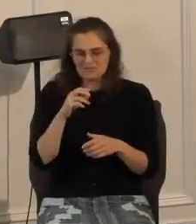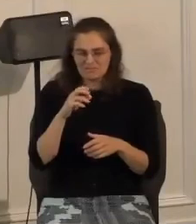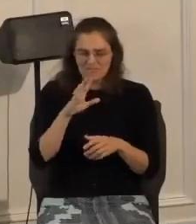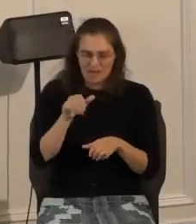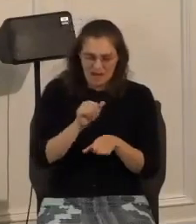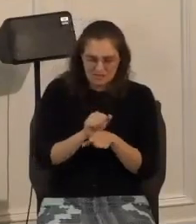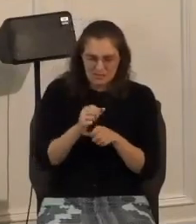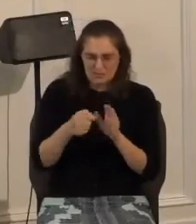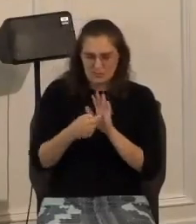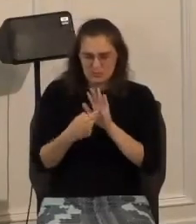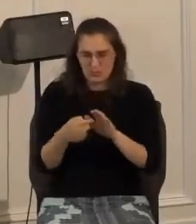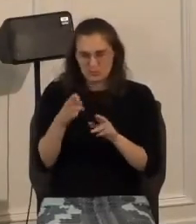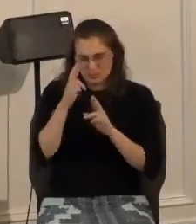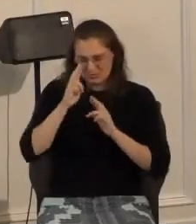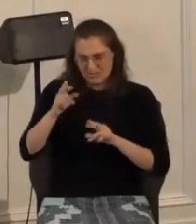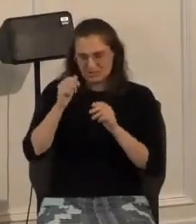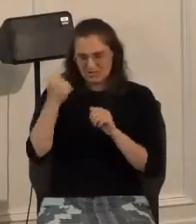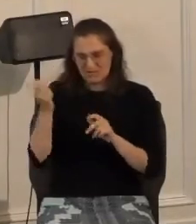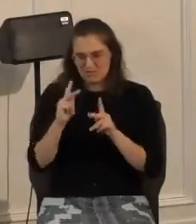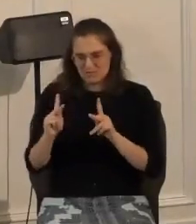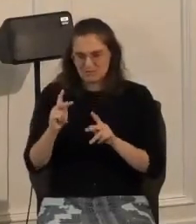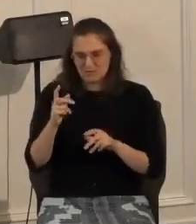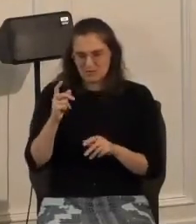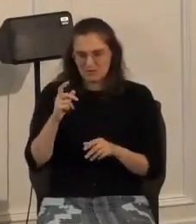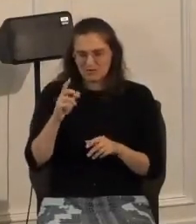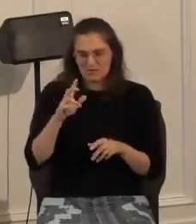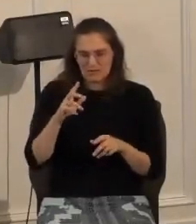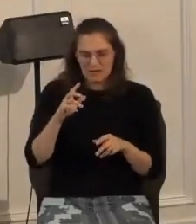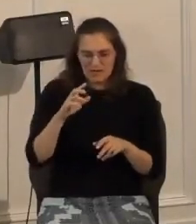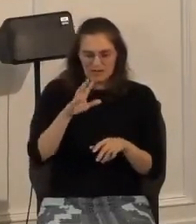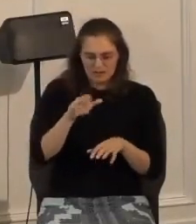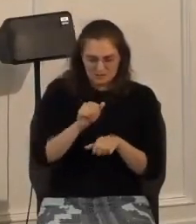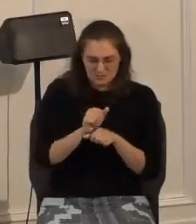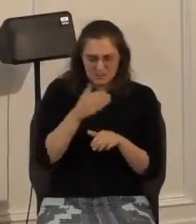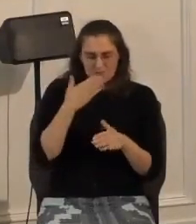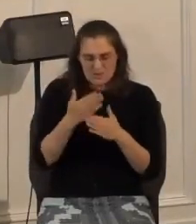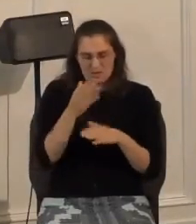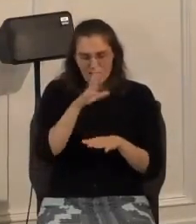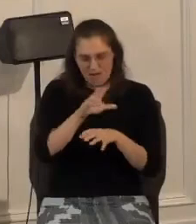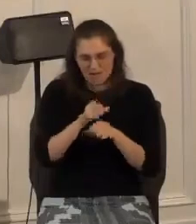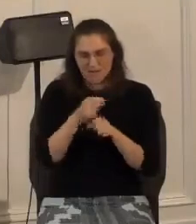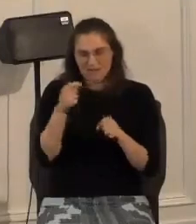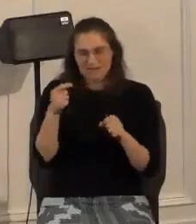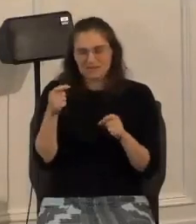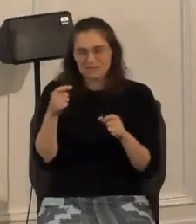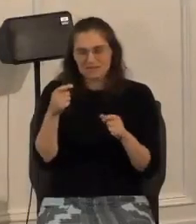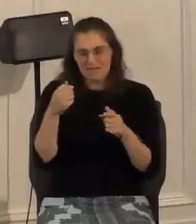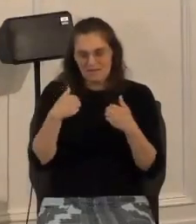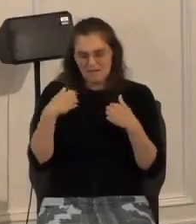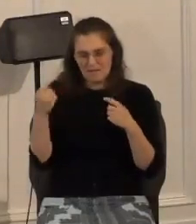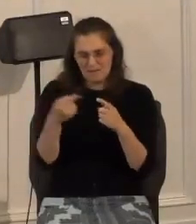people matter. All right? Okay, who brought this today? Very good.